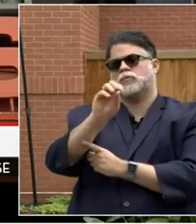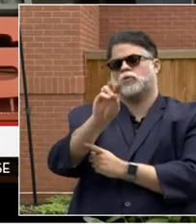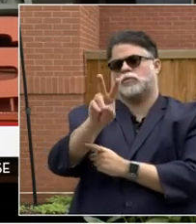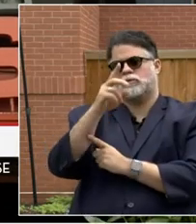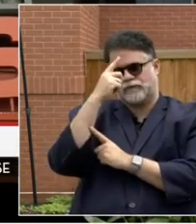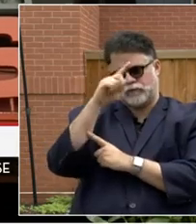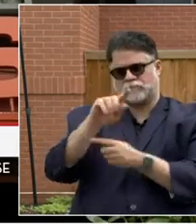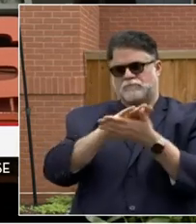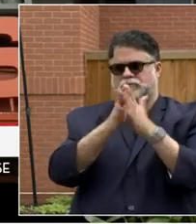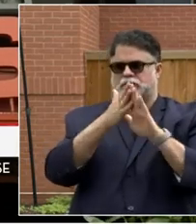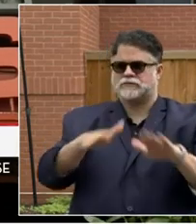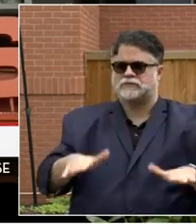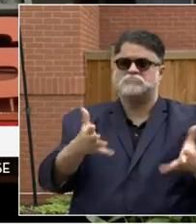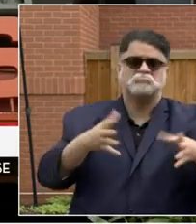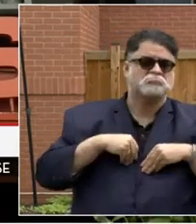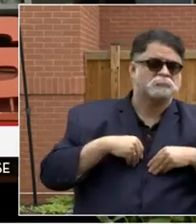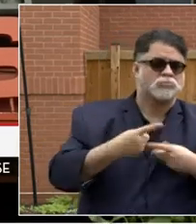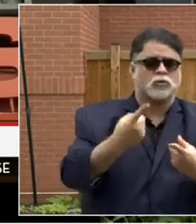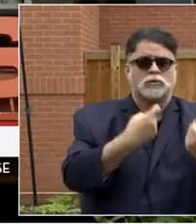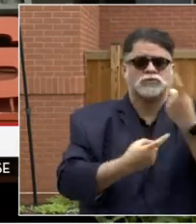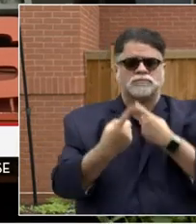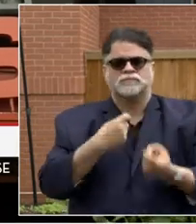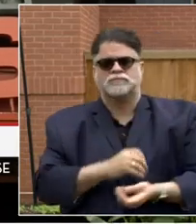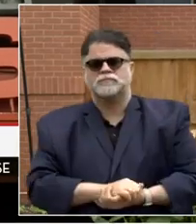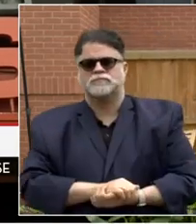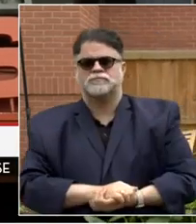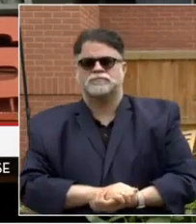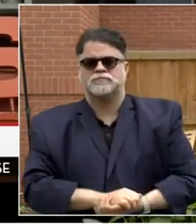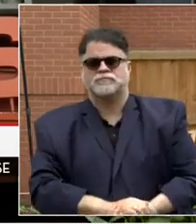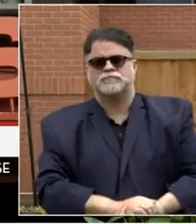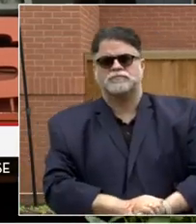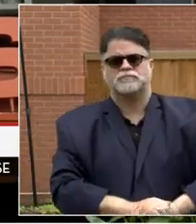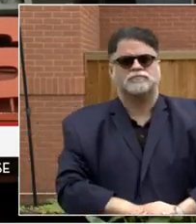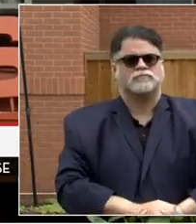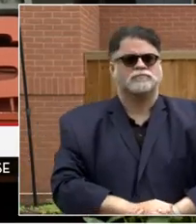questions. Yes.